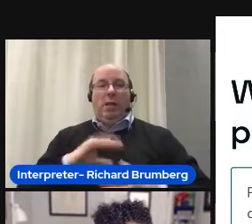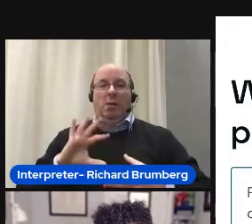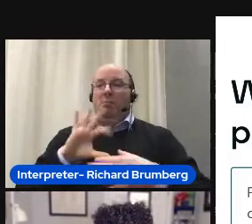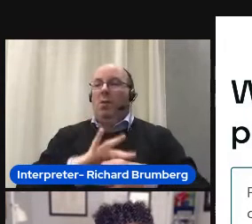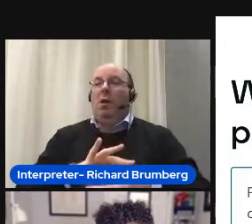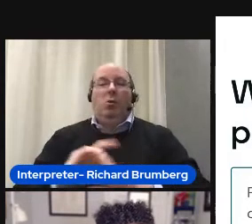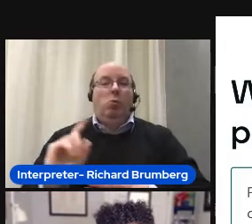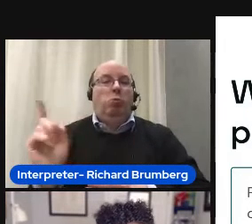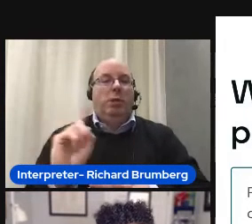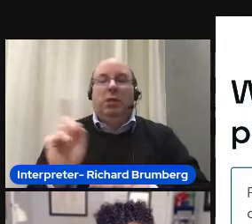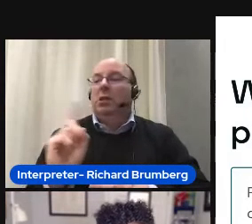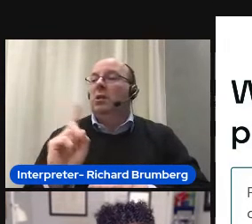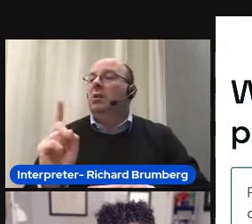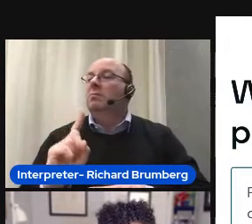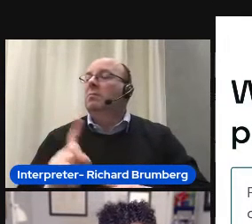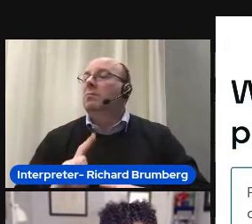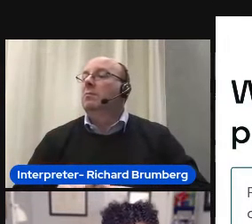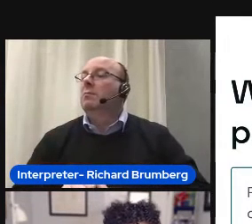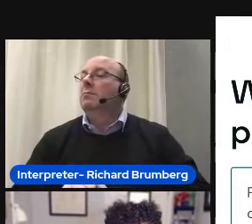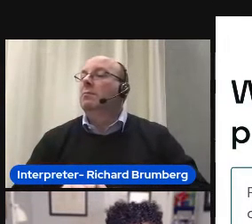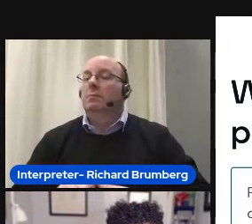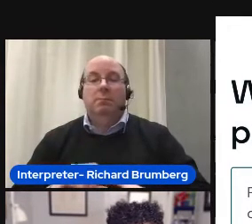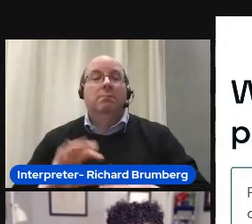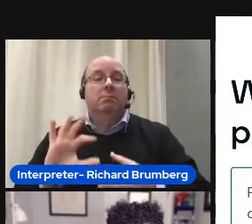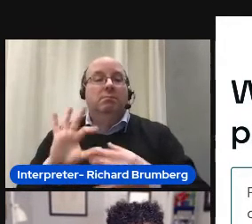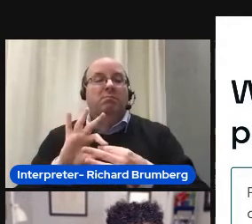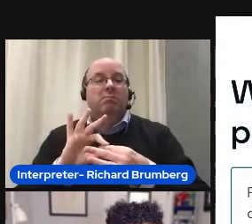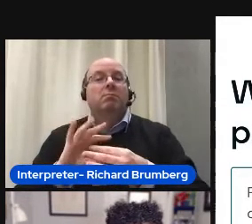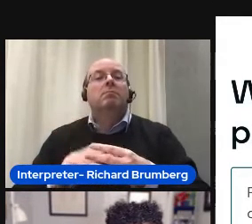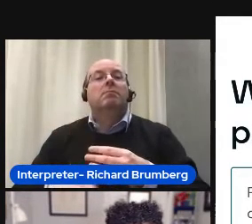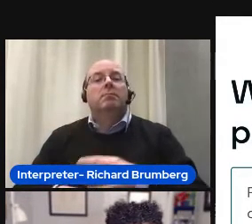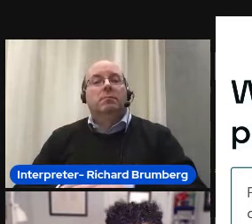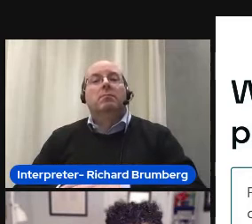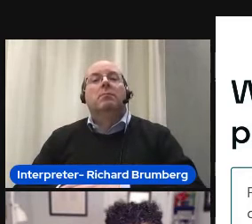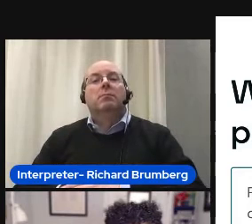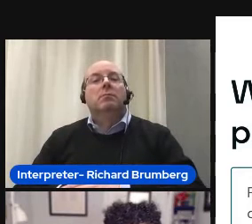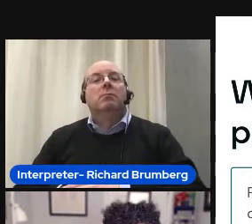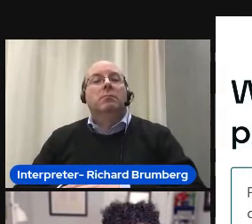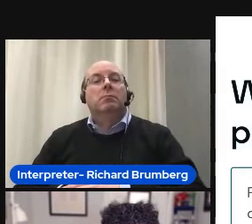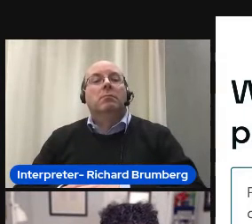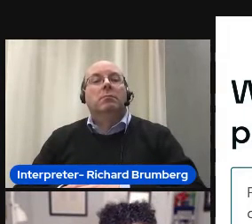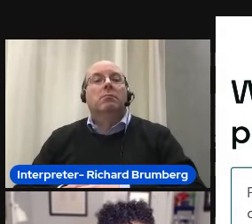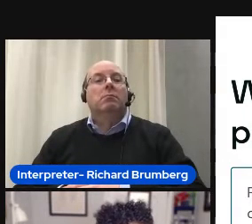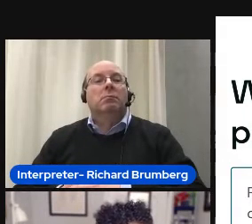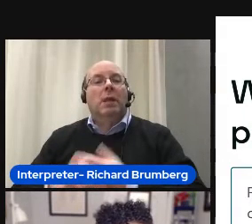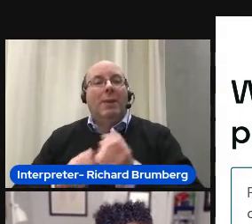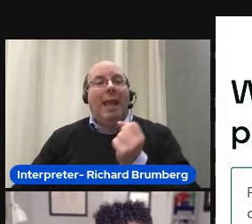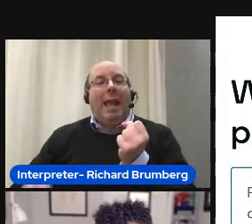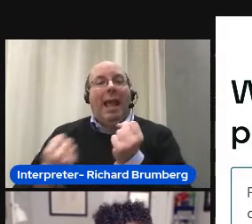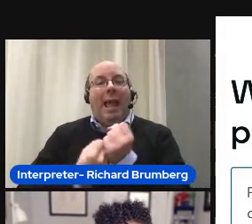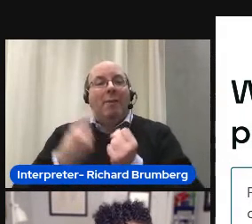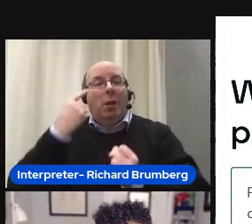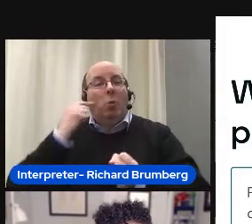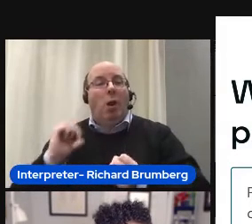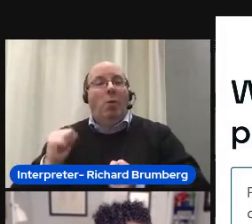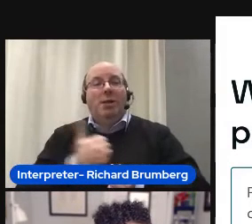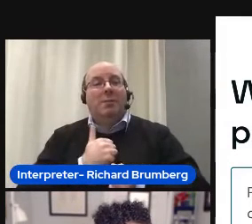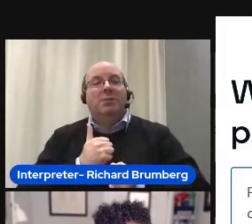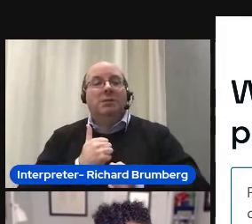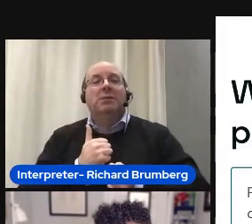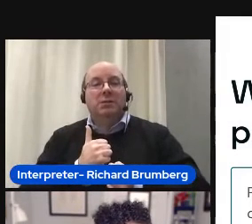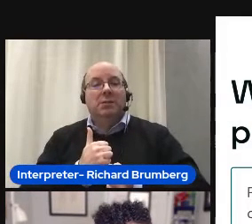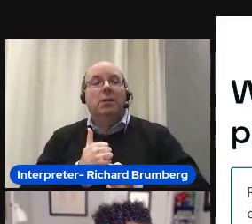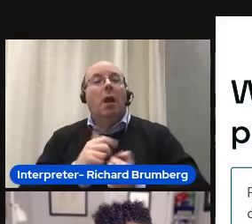part of the larger inclusion out in the world as well. And so being able to advocate for ourselves feels very important. And for